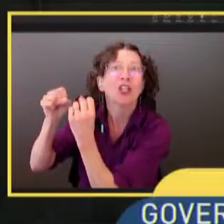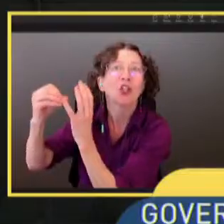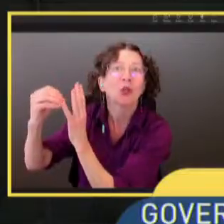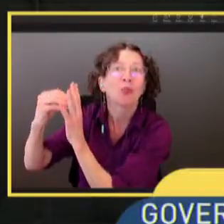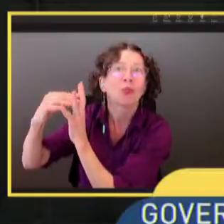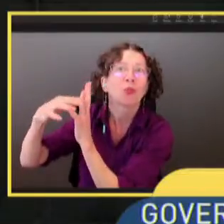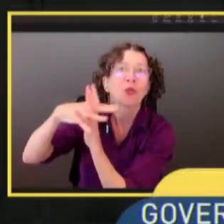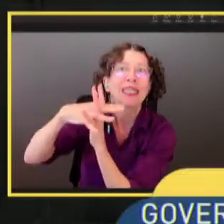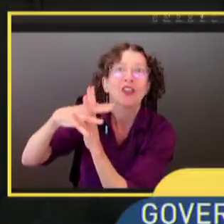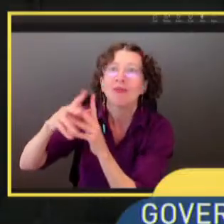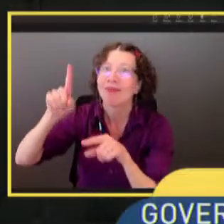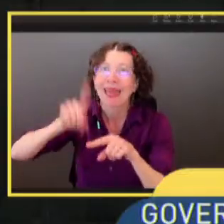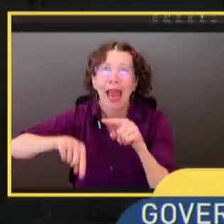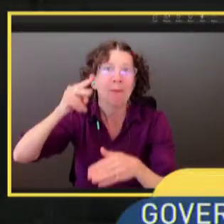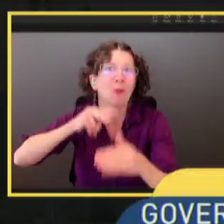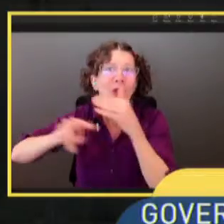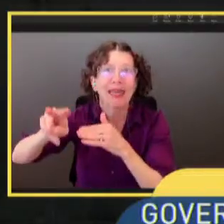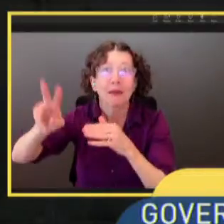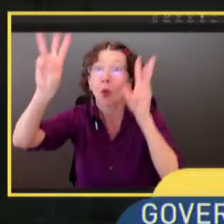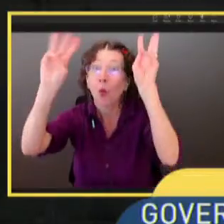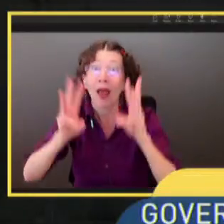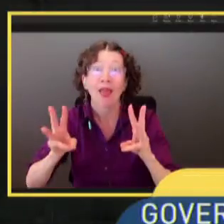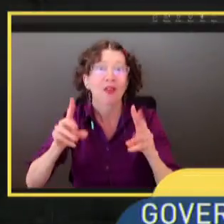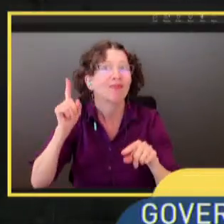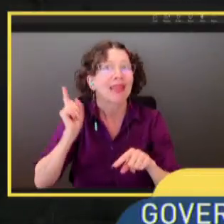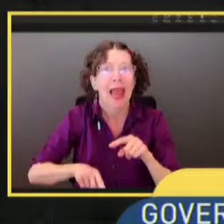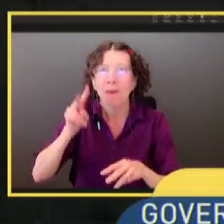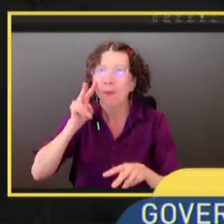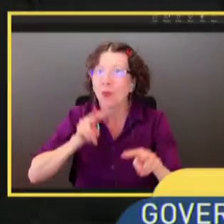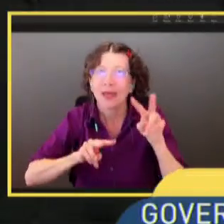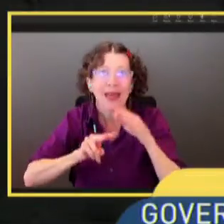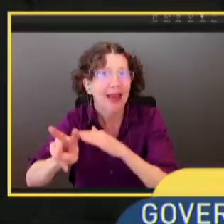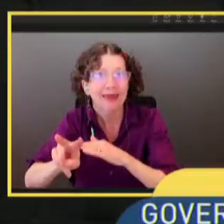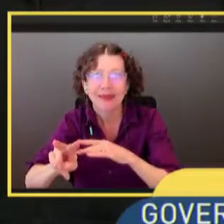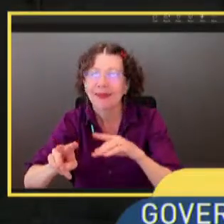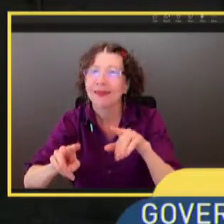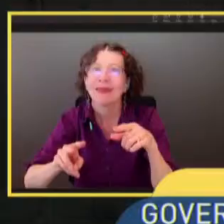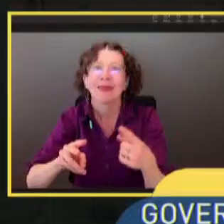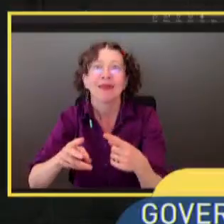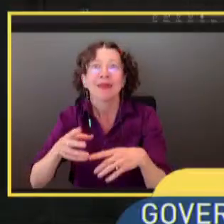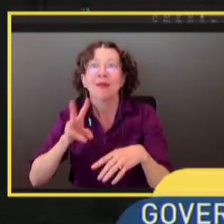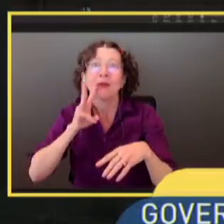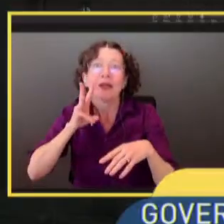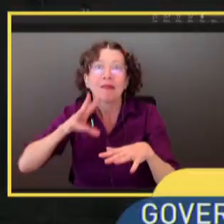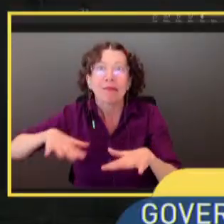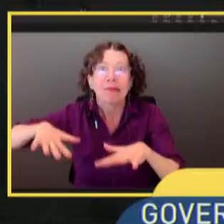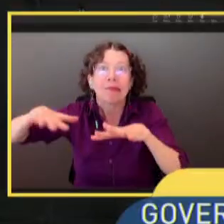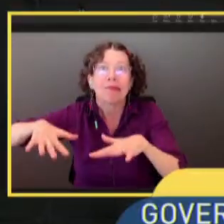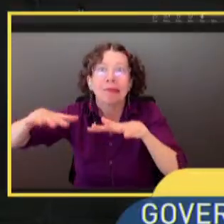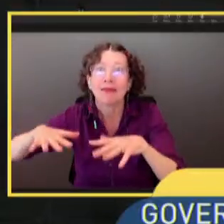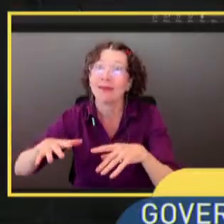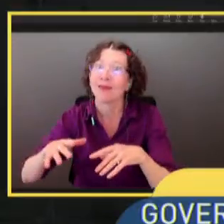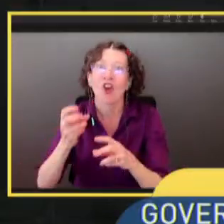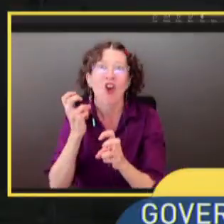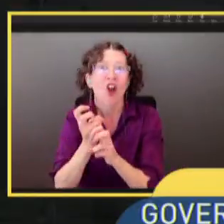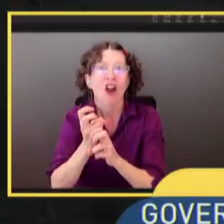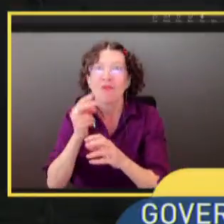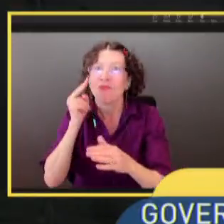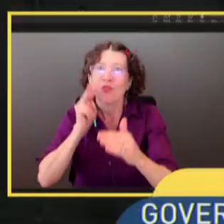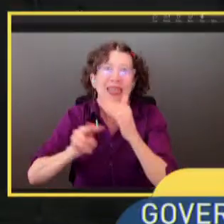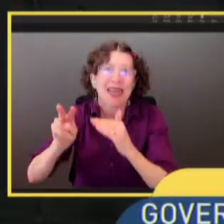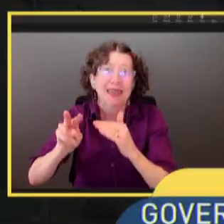is still being described to us as moderate. In other words, the risk of a breach is still real. This is an